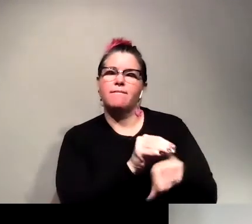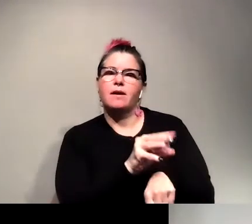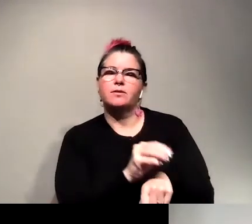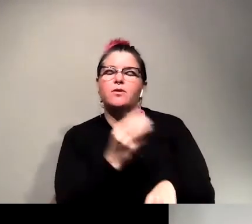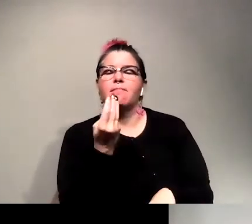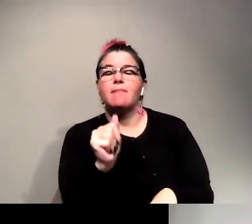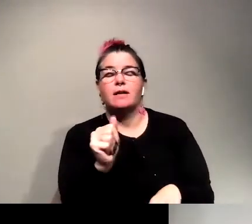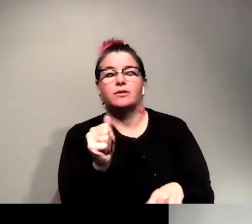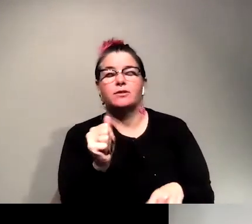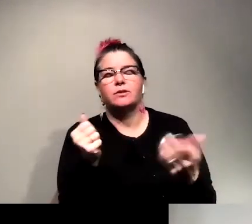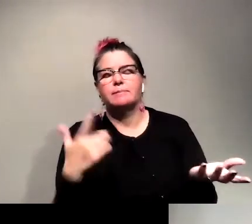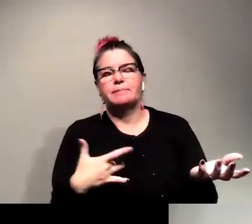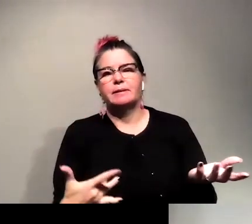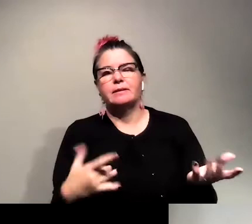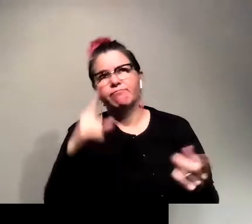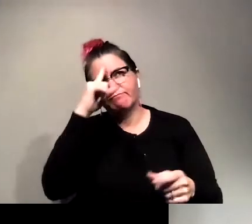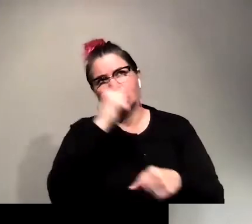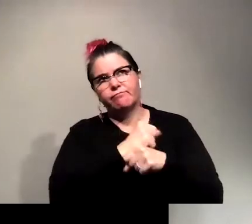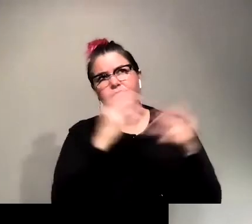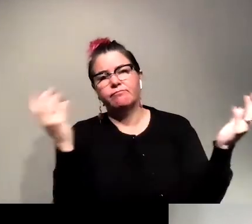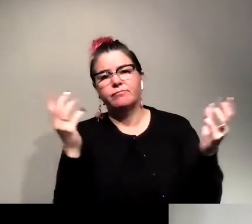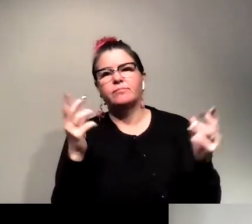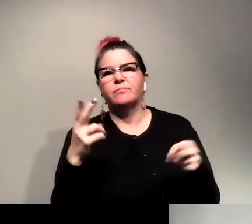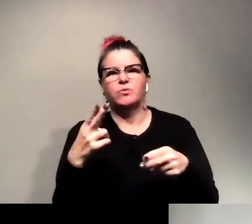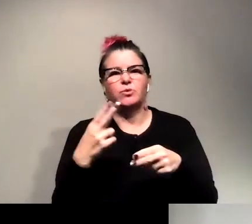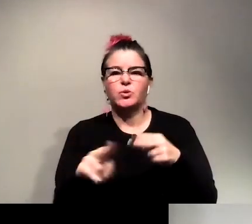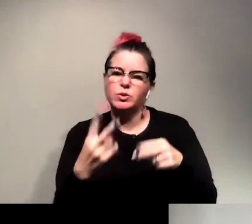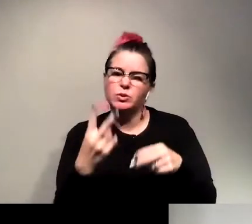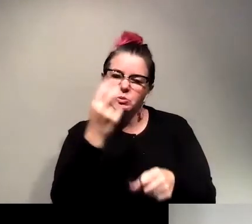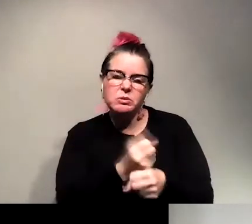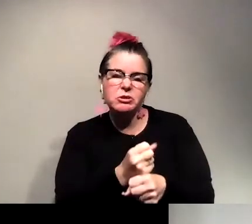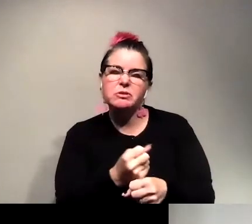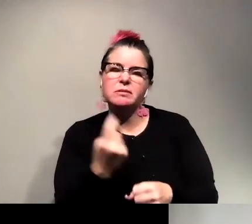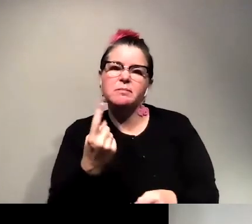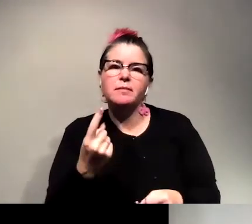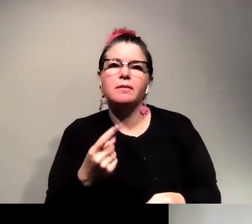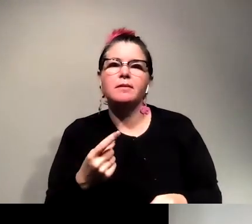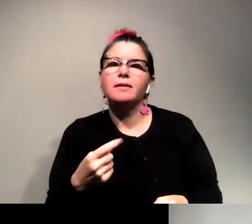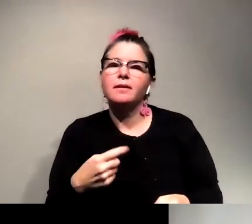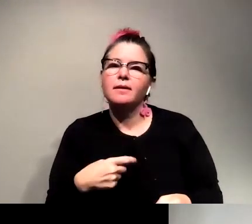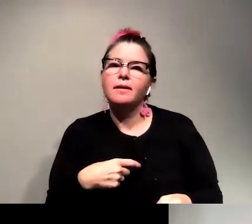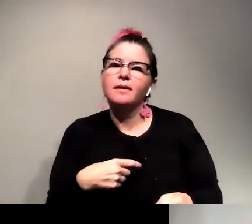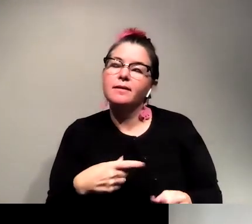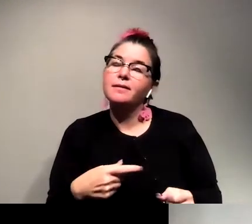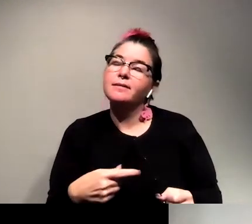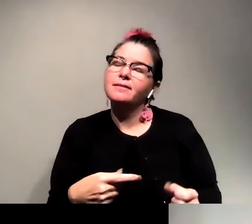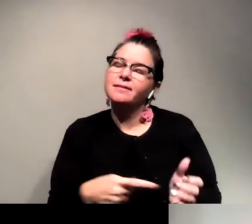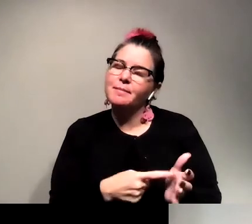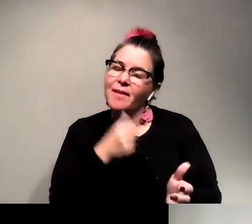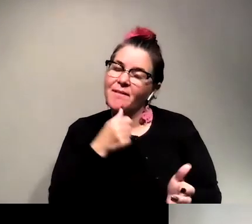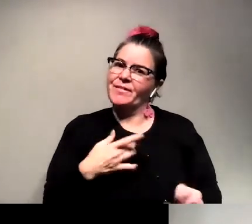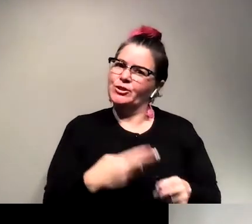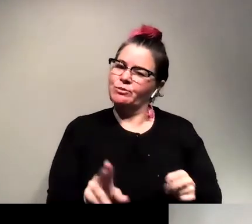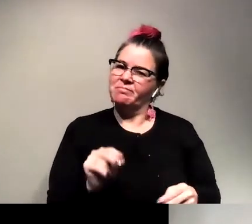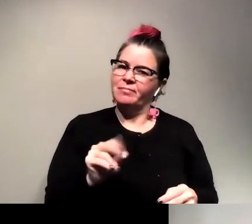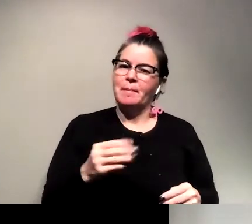master's, right, a lot of times people think of master's as being really, really short, so like 2 years. I recognize sometimes it doesn't feel that short. Mine